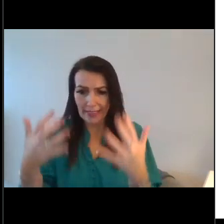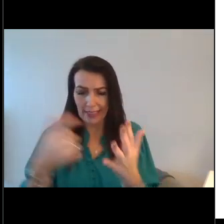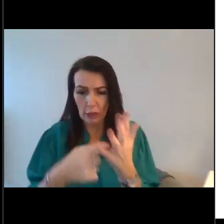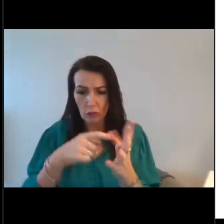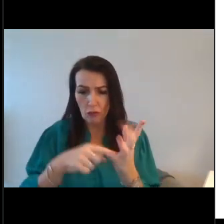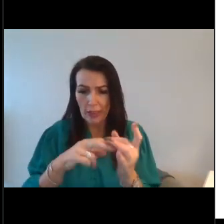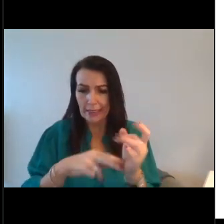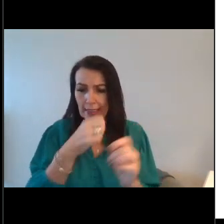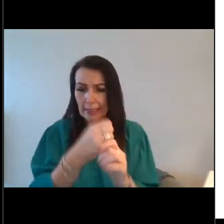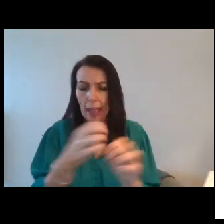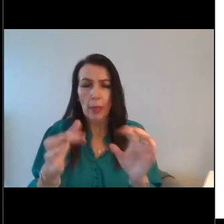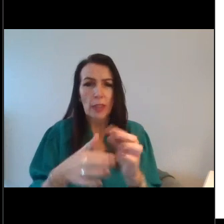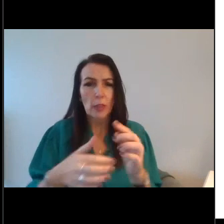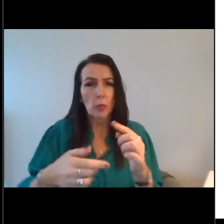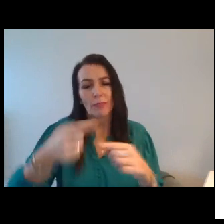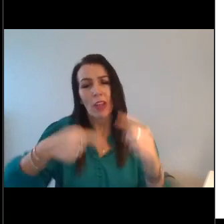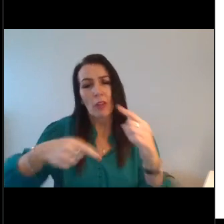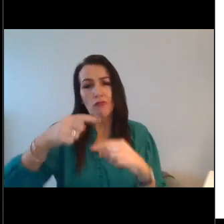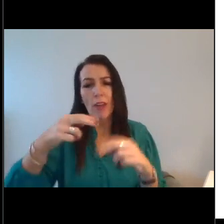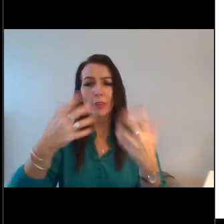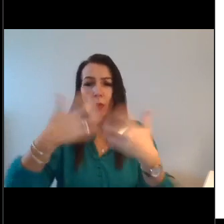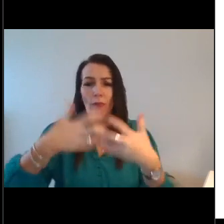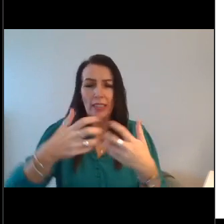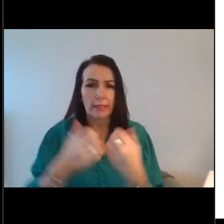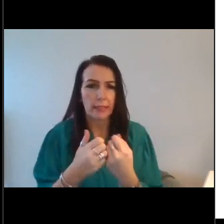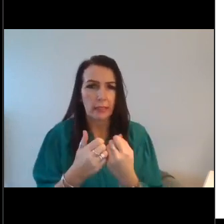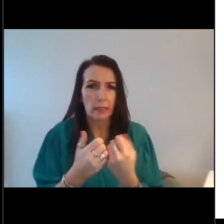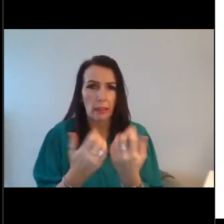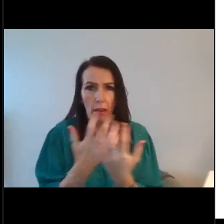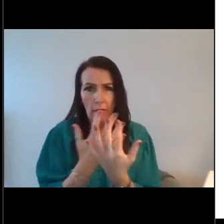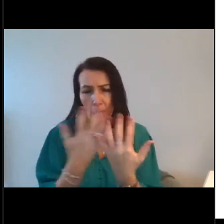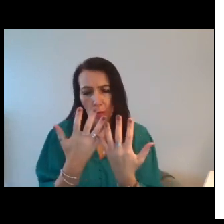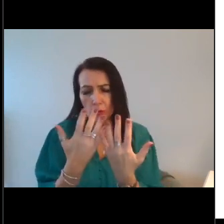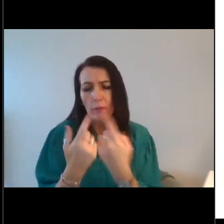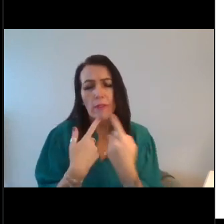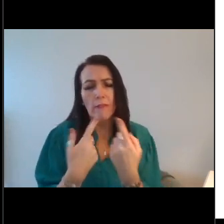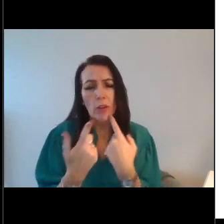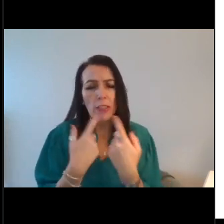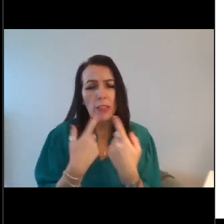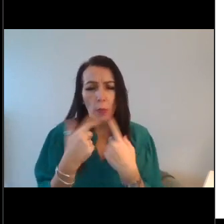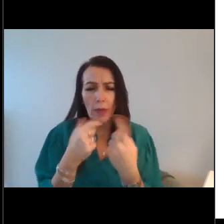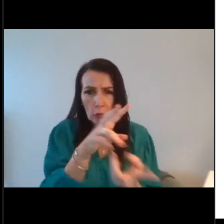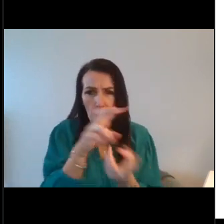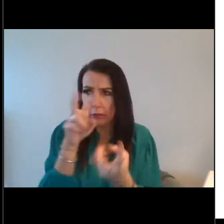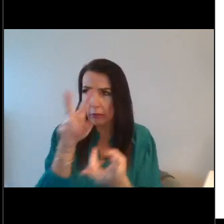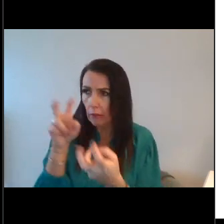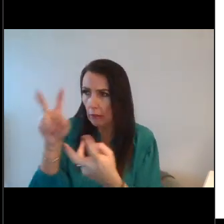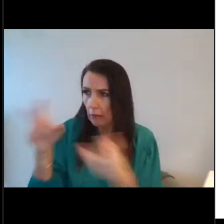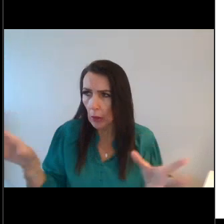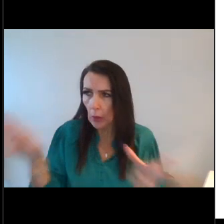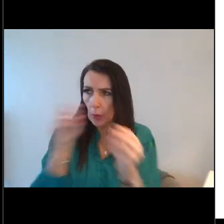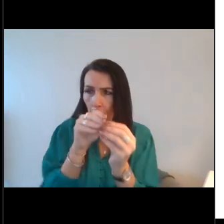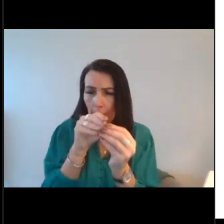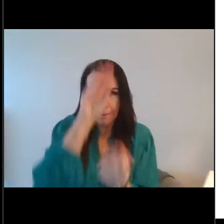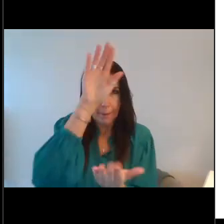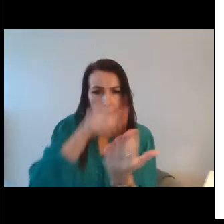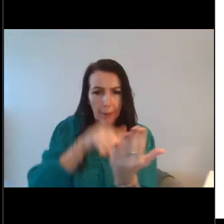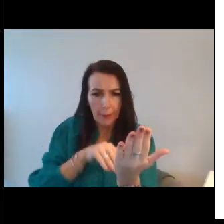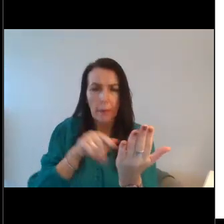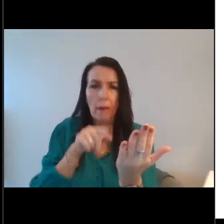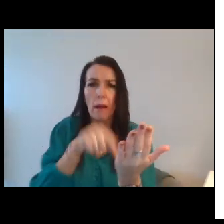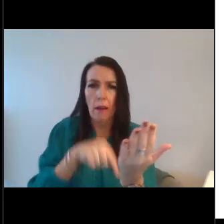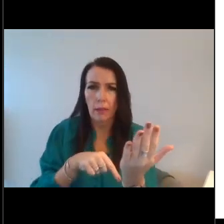retrofit. It's a rich mosaic of data that we need to pull together to inform this. I'll say I'll come back